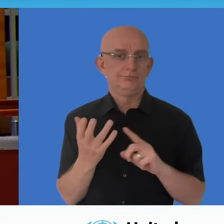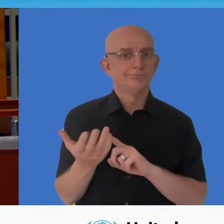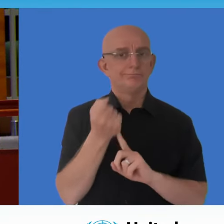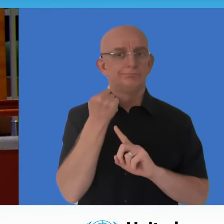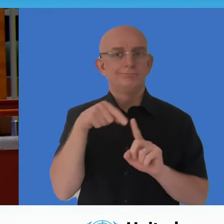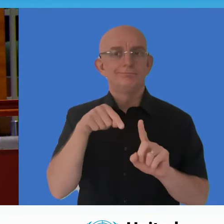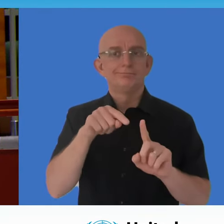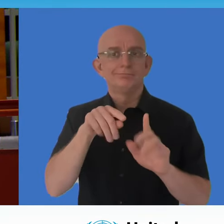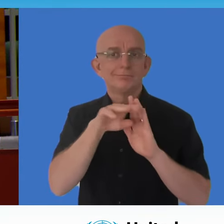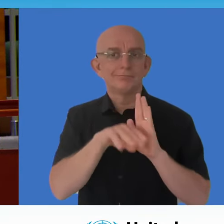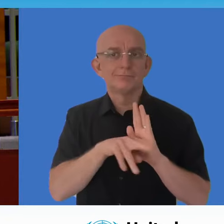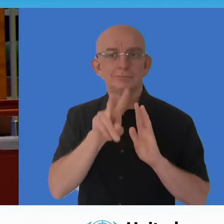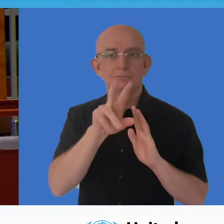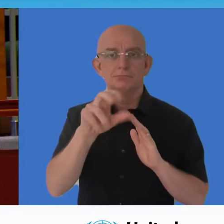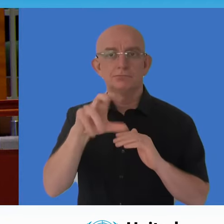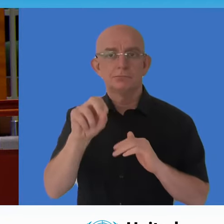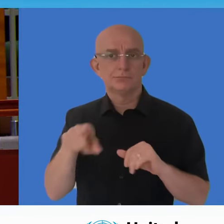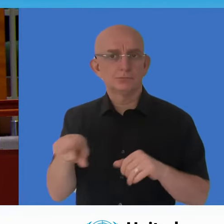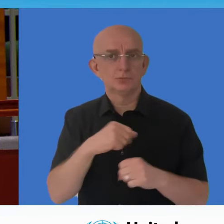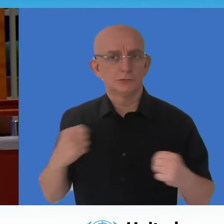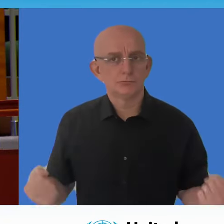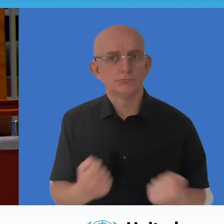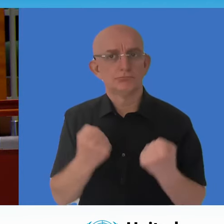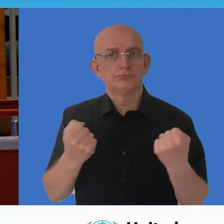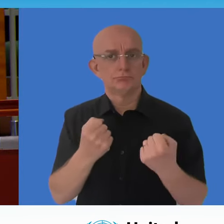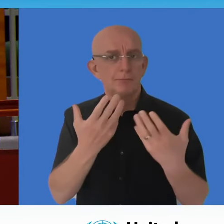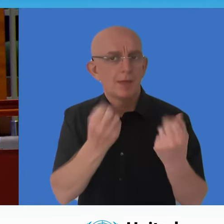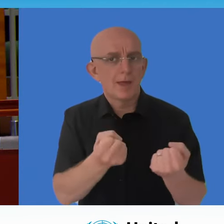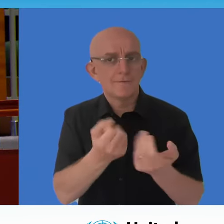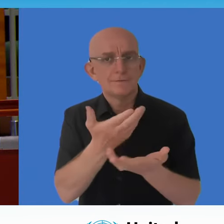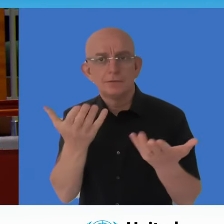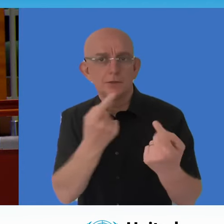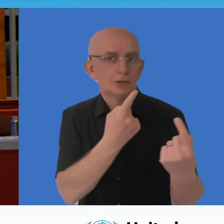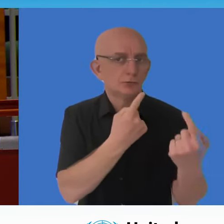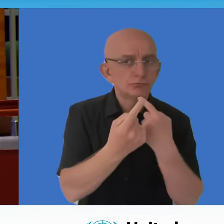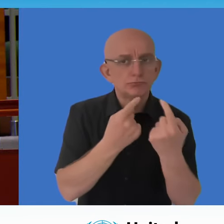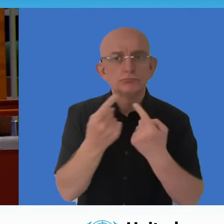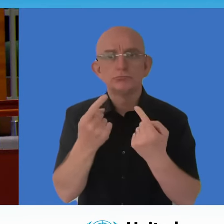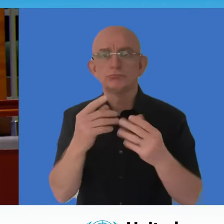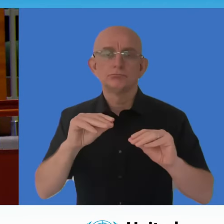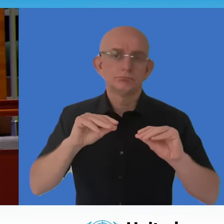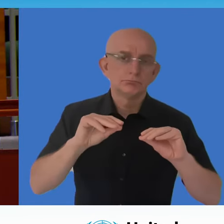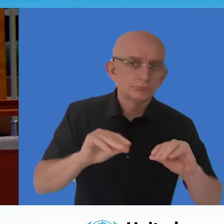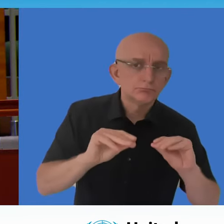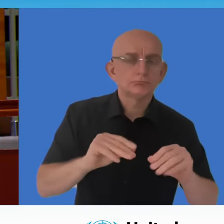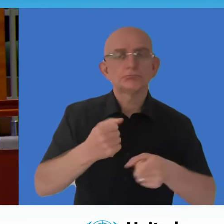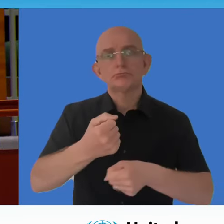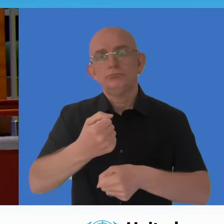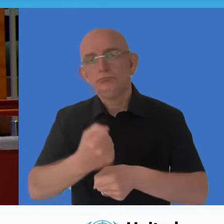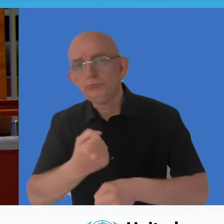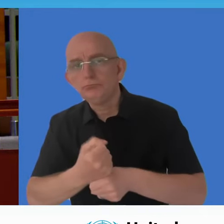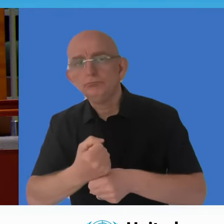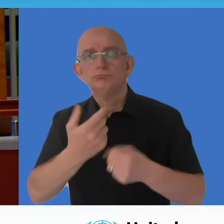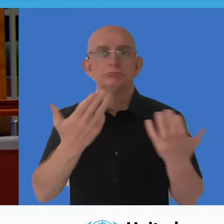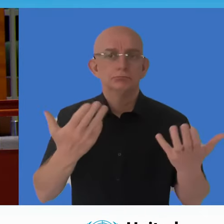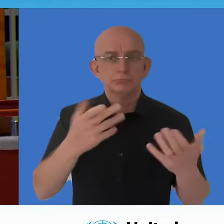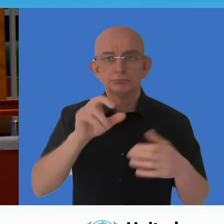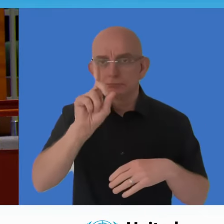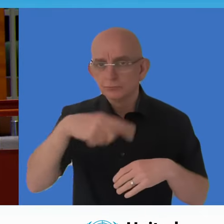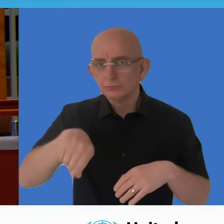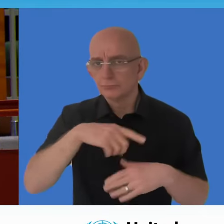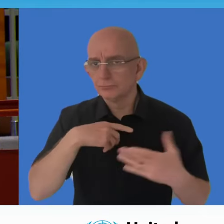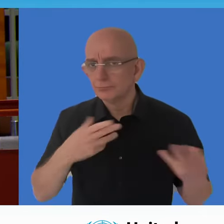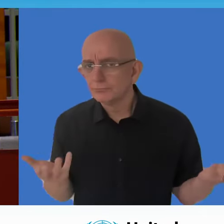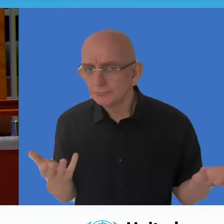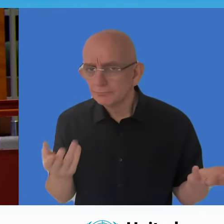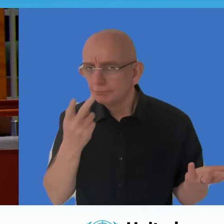been around education and workforce, but we've also not really focused on the things that impede people from being able to